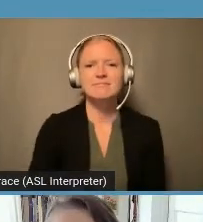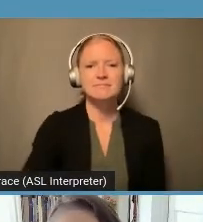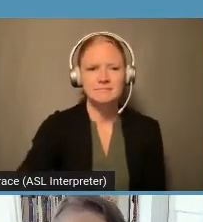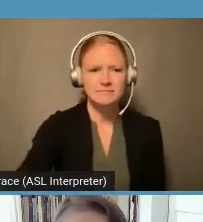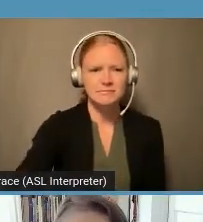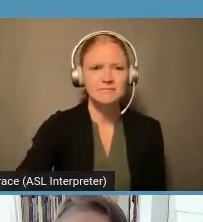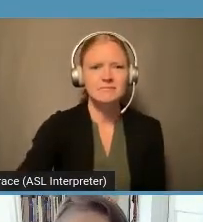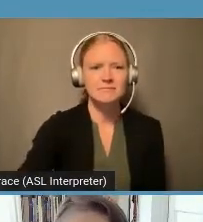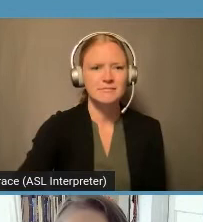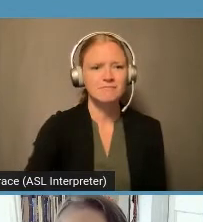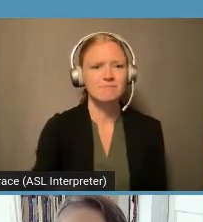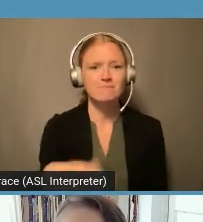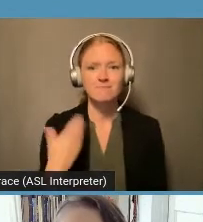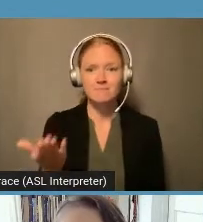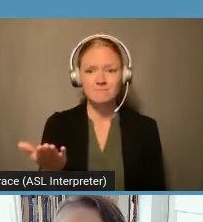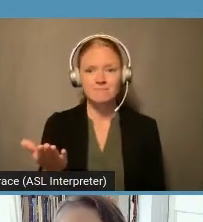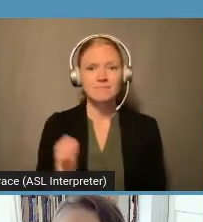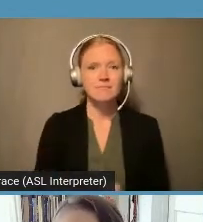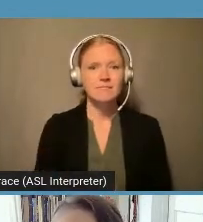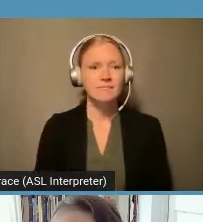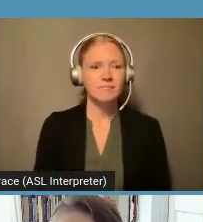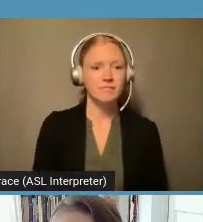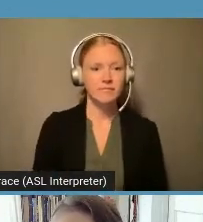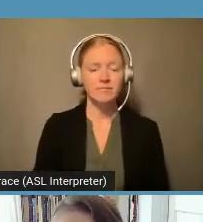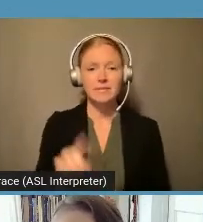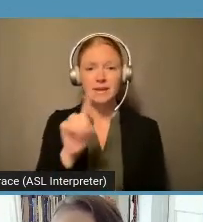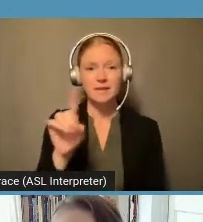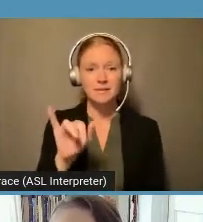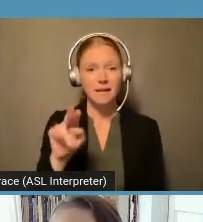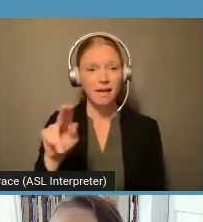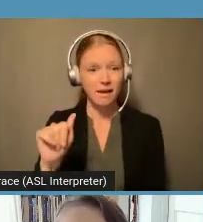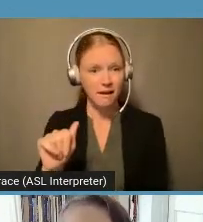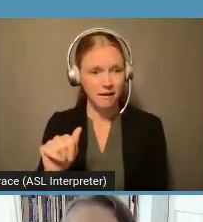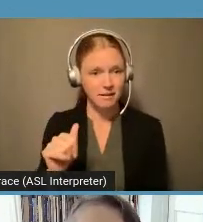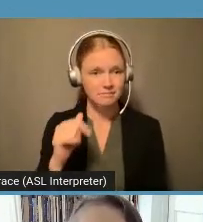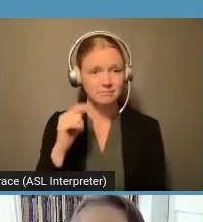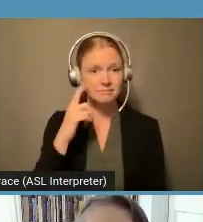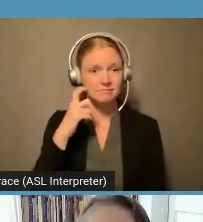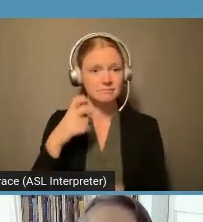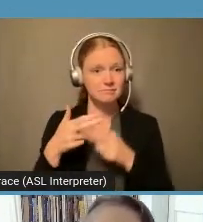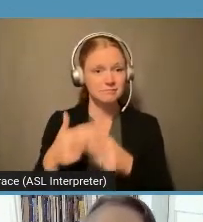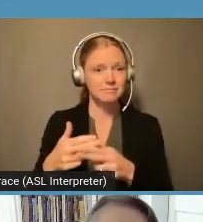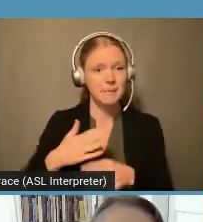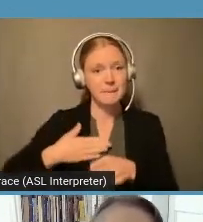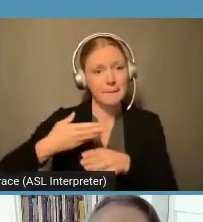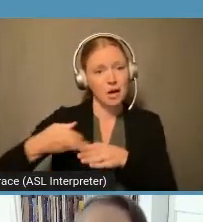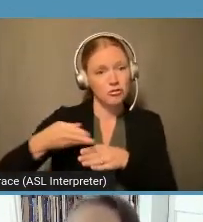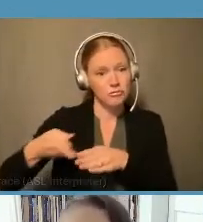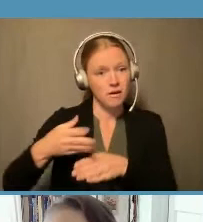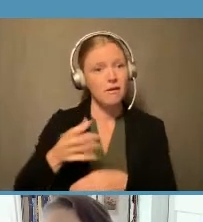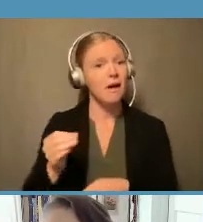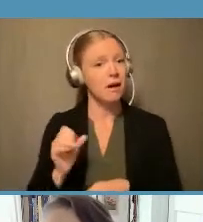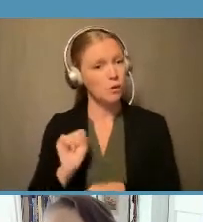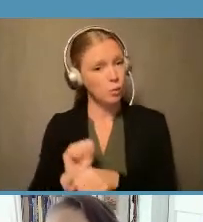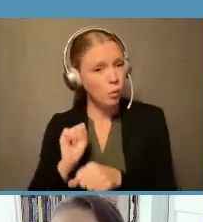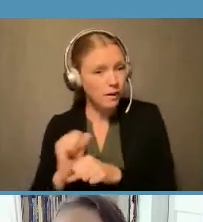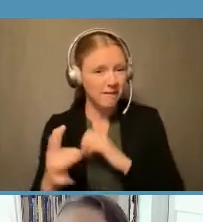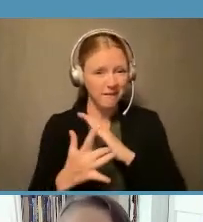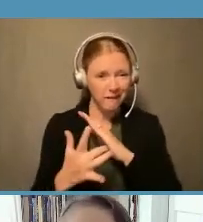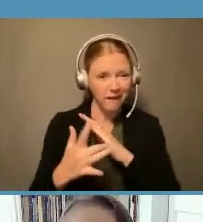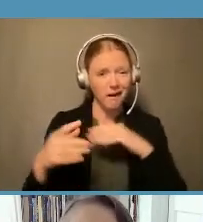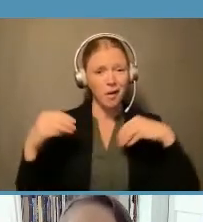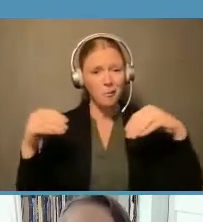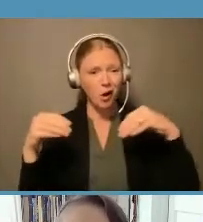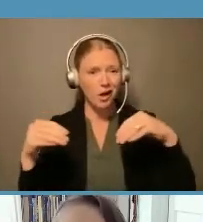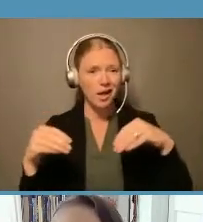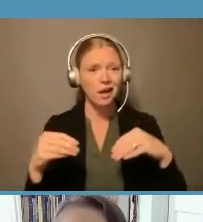Okay, so as Zinnia mentioned, my career and working in tech and